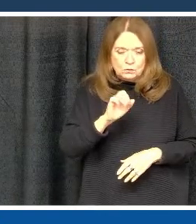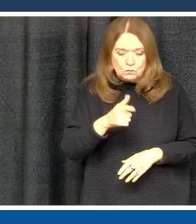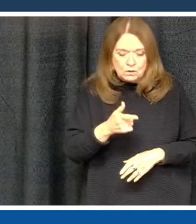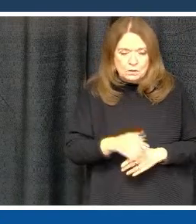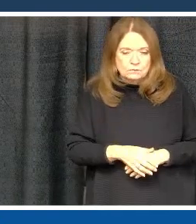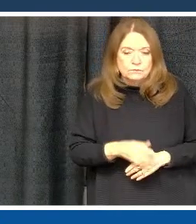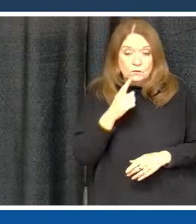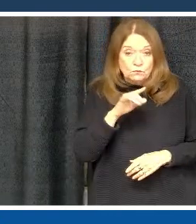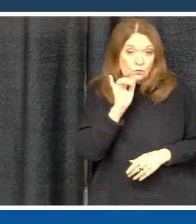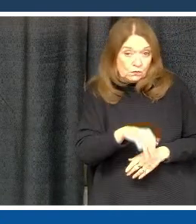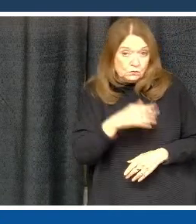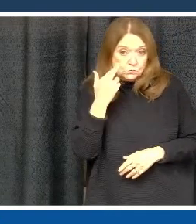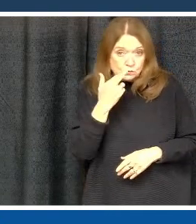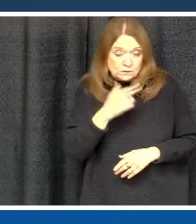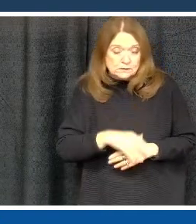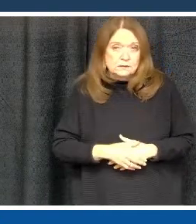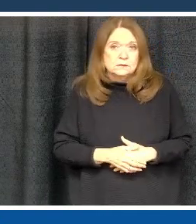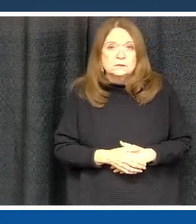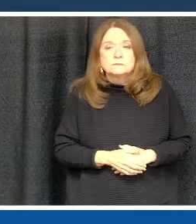for those reasons.